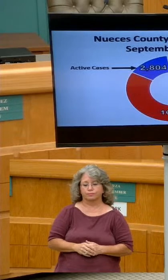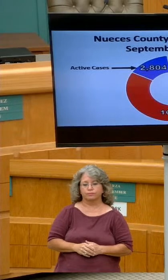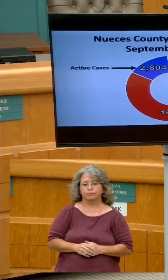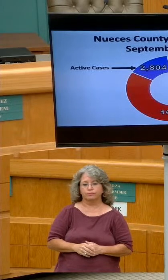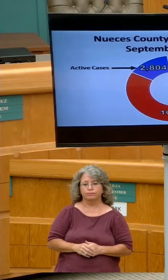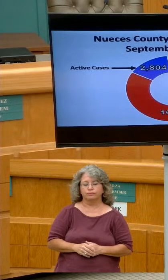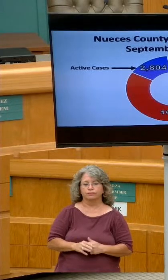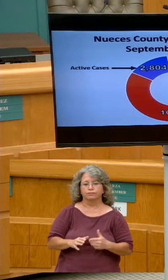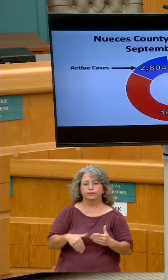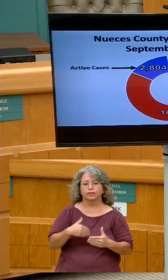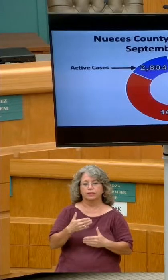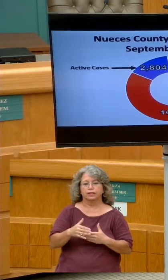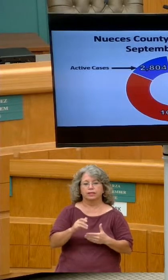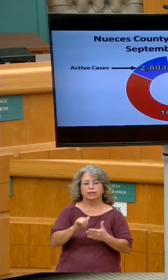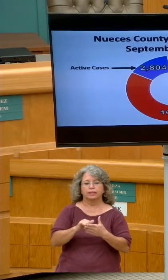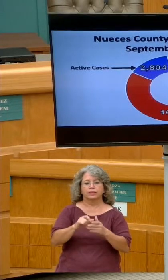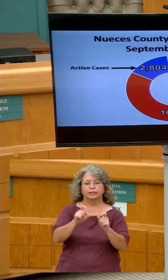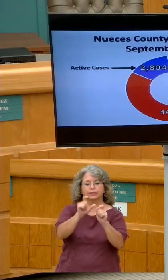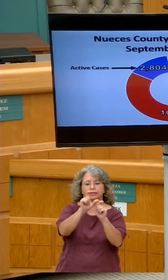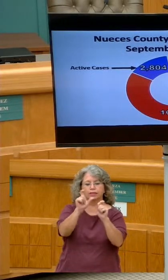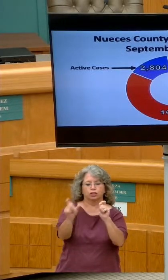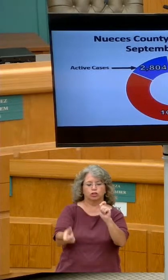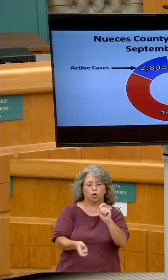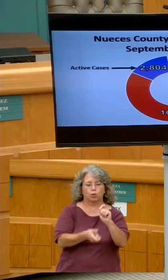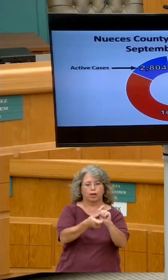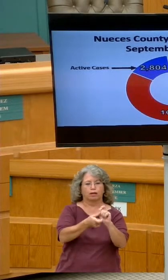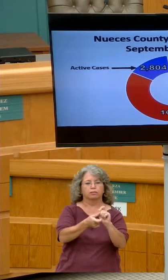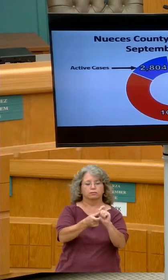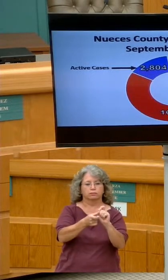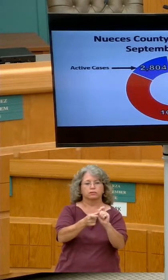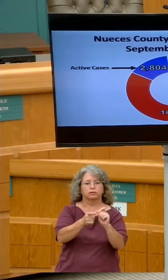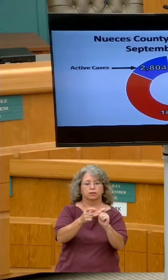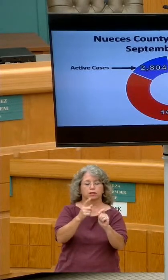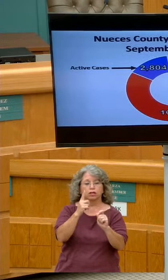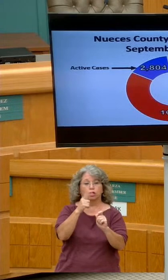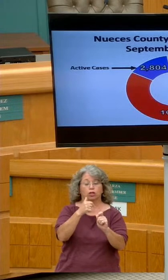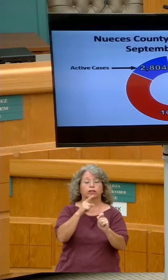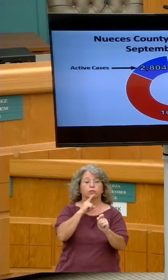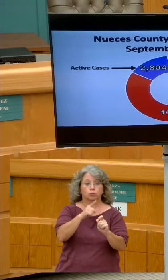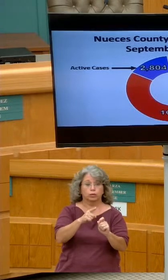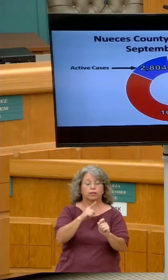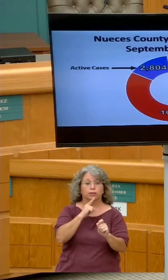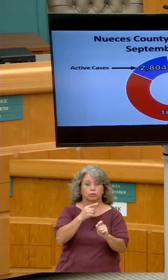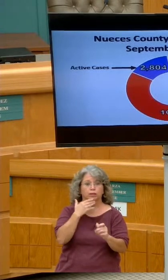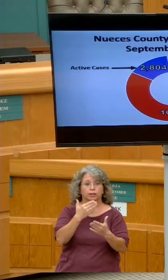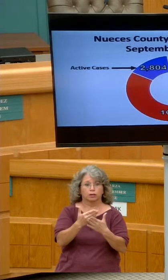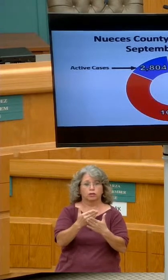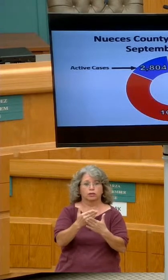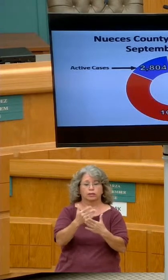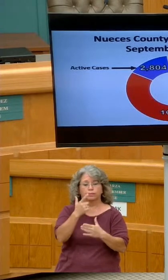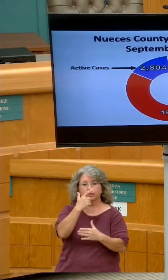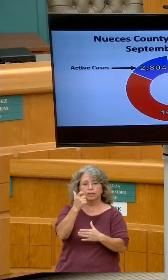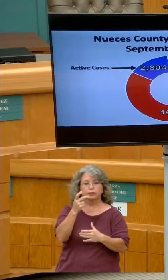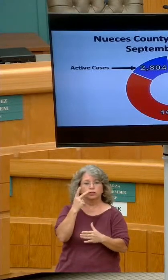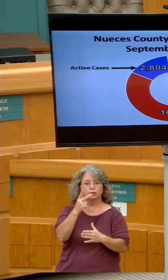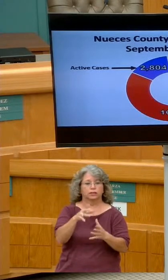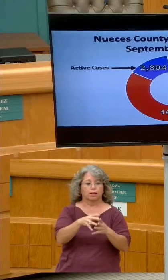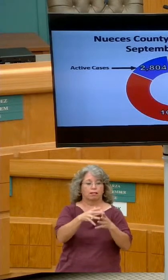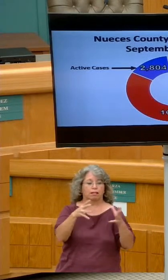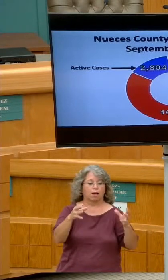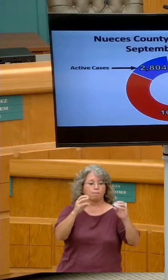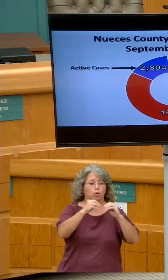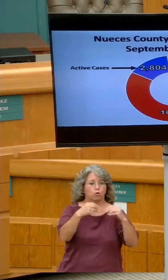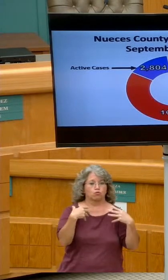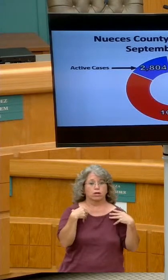And this is the donut diagram, which is looking really, really well because you see a lot of recovered. The